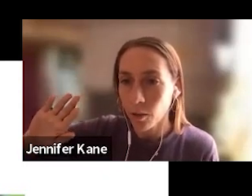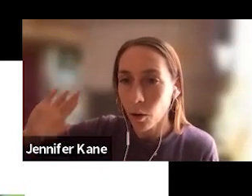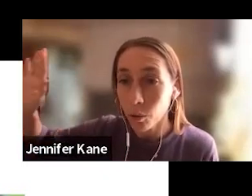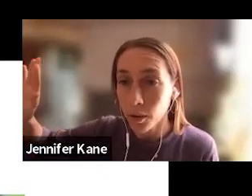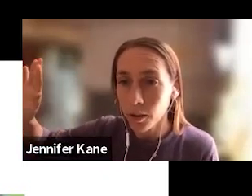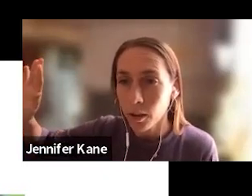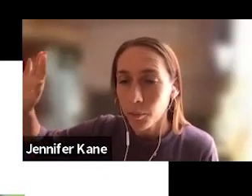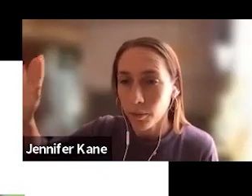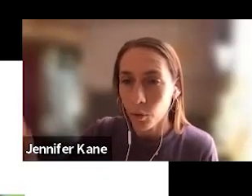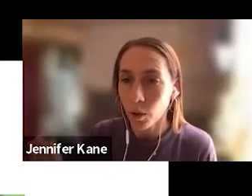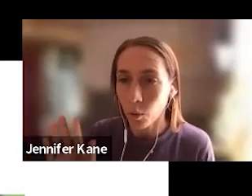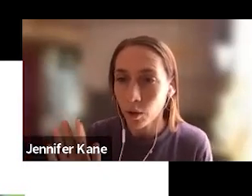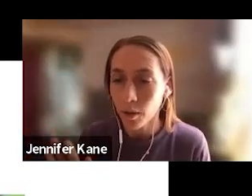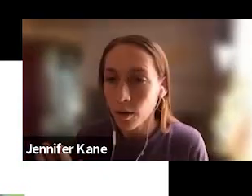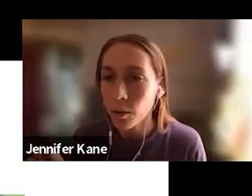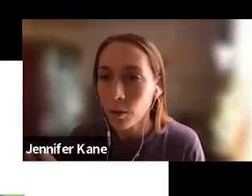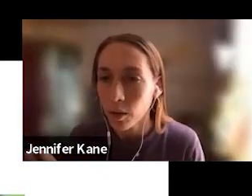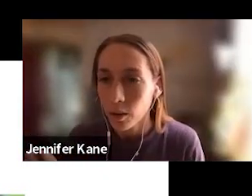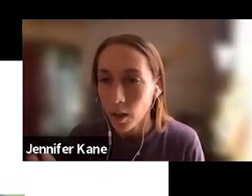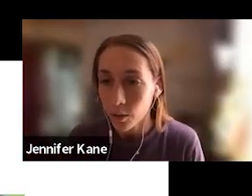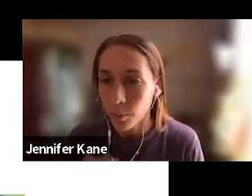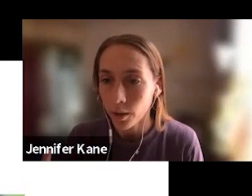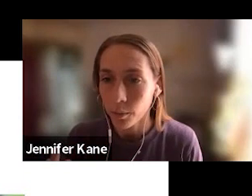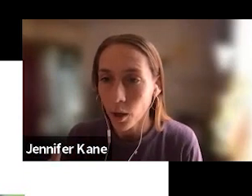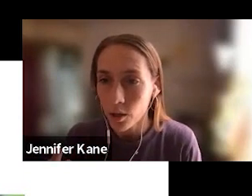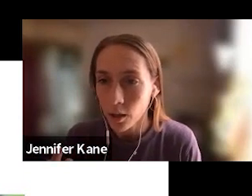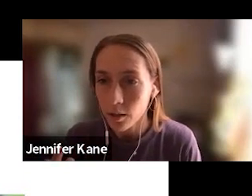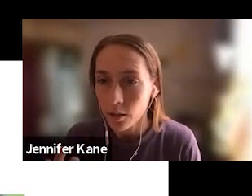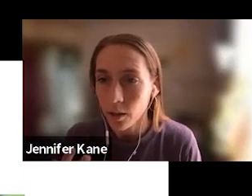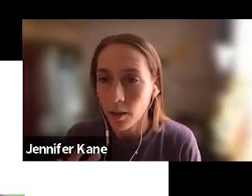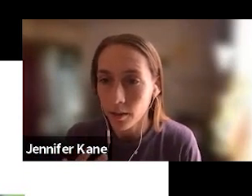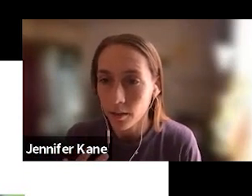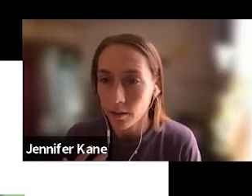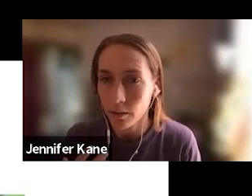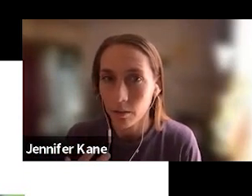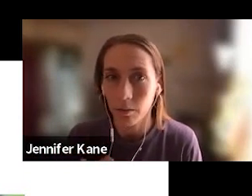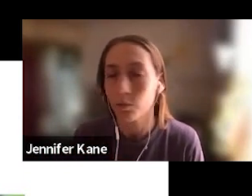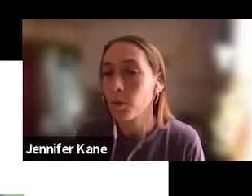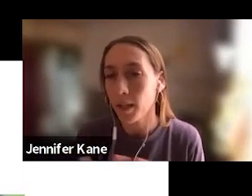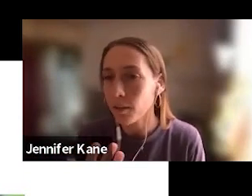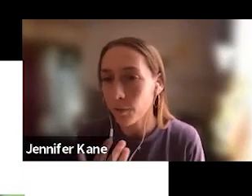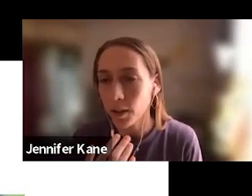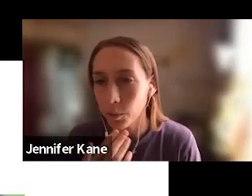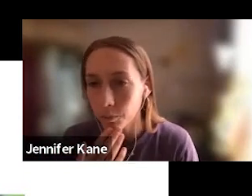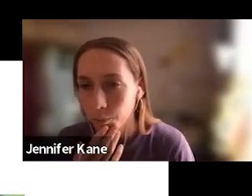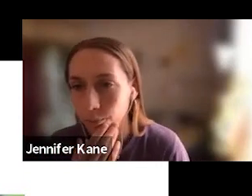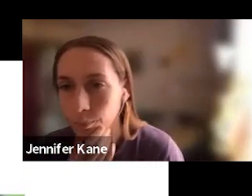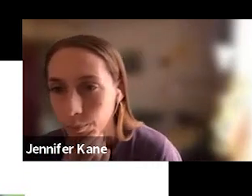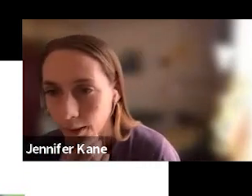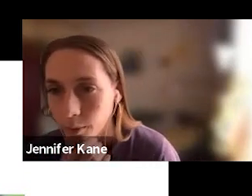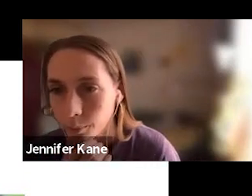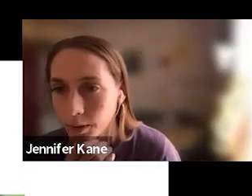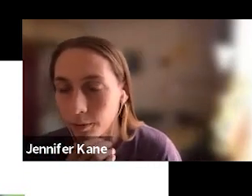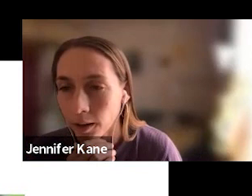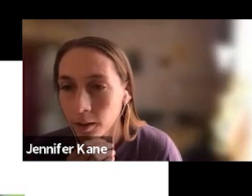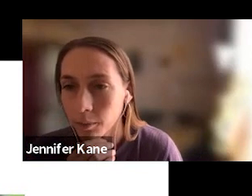18 or older, but if you want to work with youth as a part of your project, that to me, I feel like would